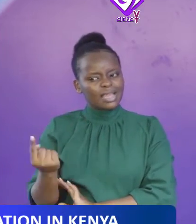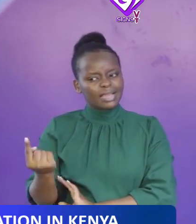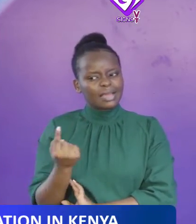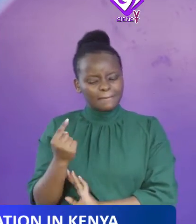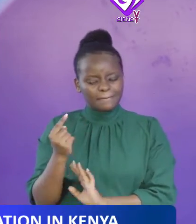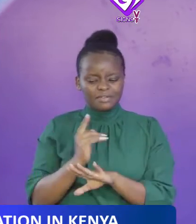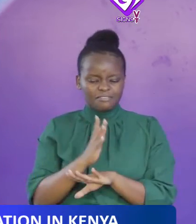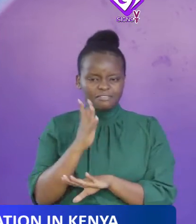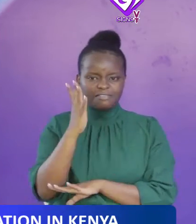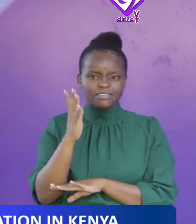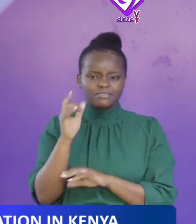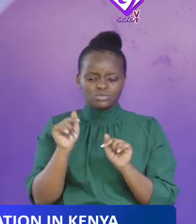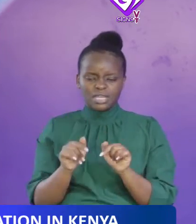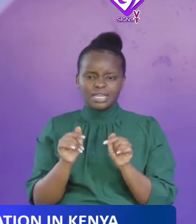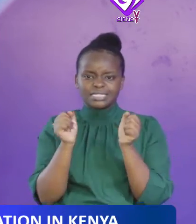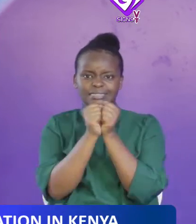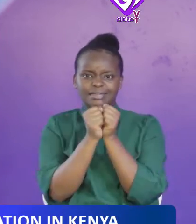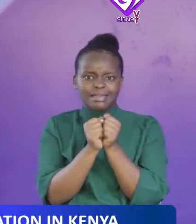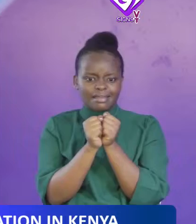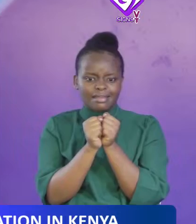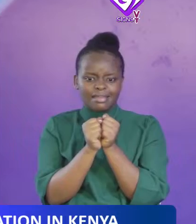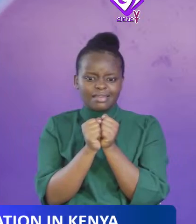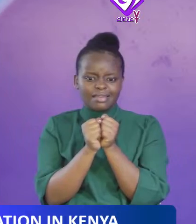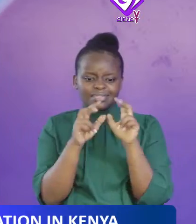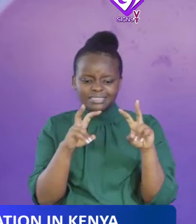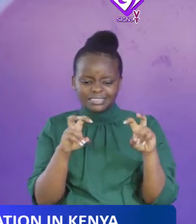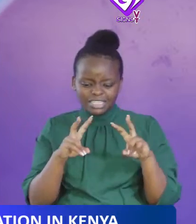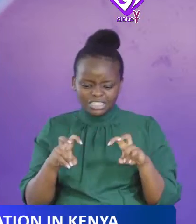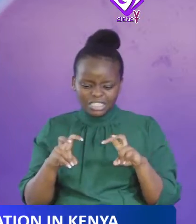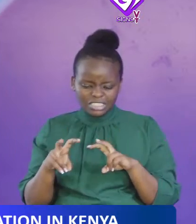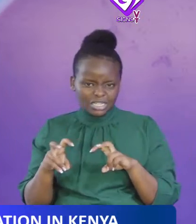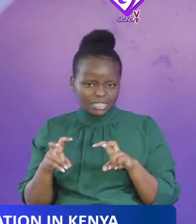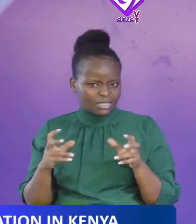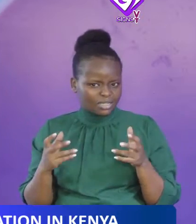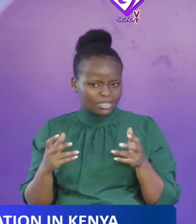5. Today, it's 10 p.m. Should I check on her? Should I not check on her?